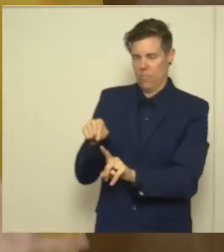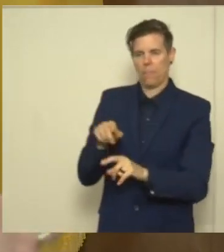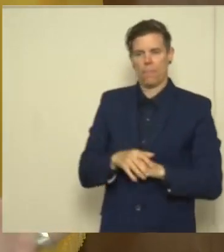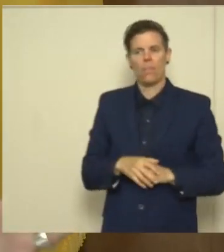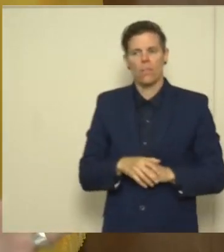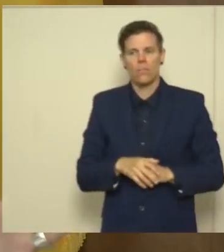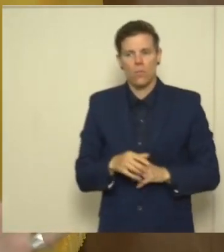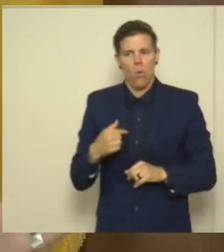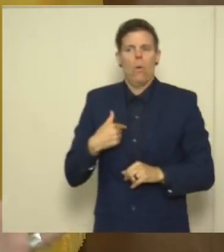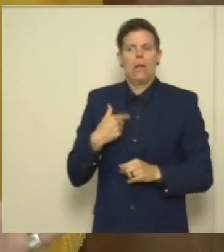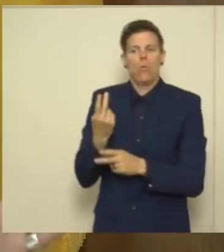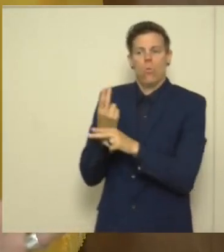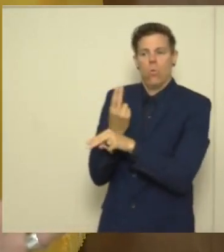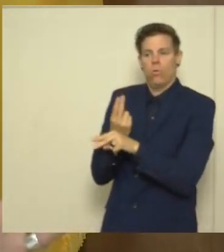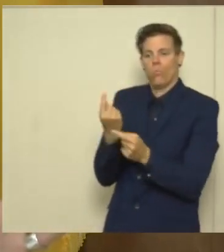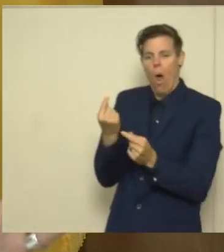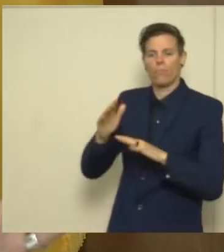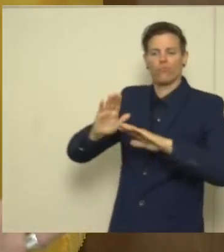and our